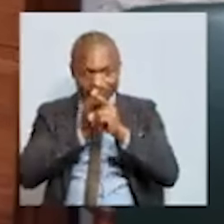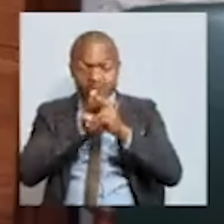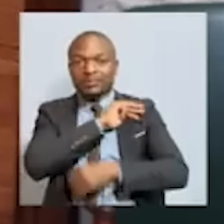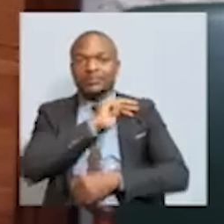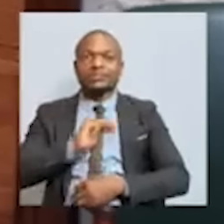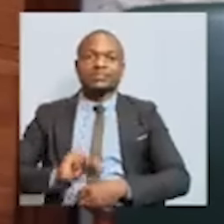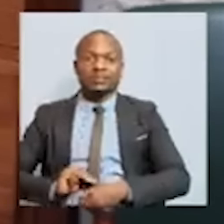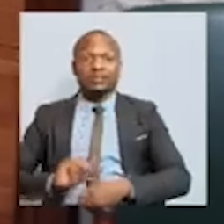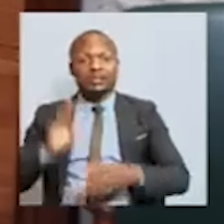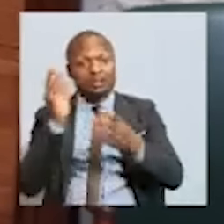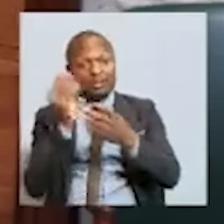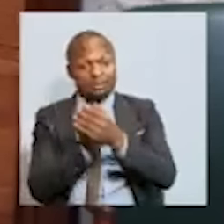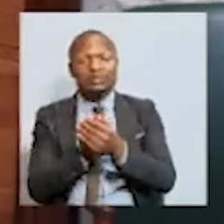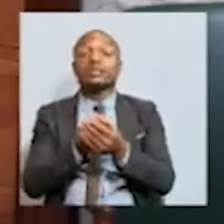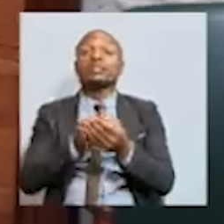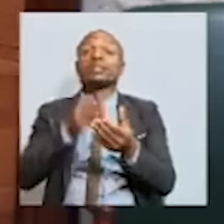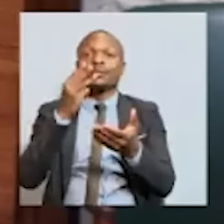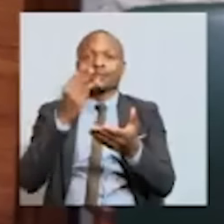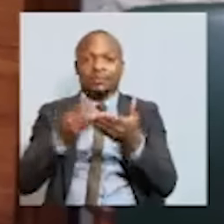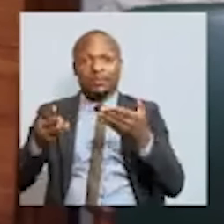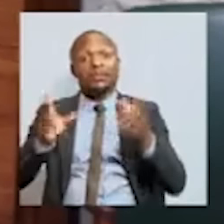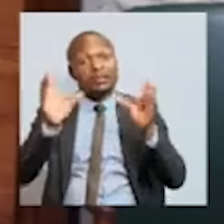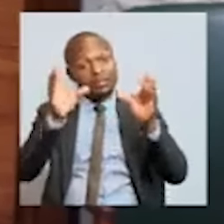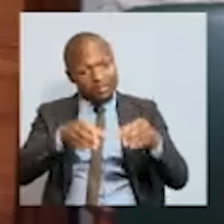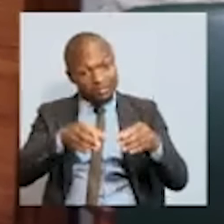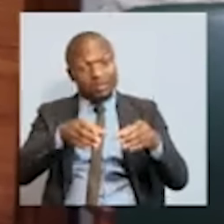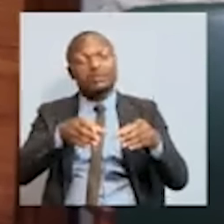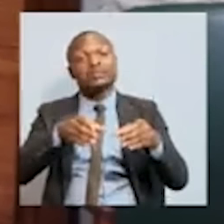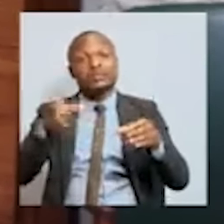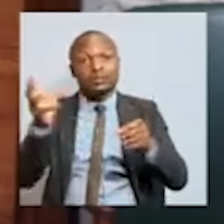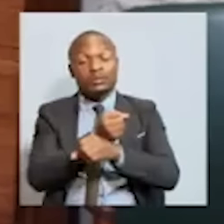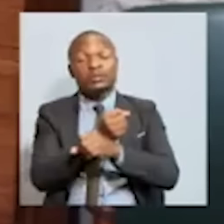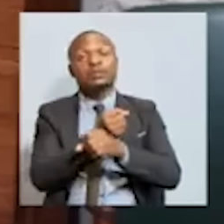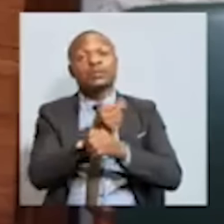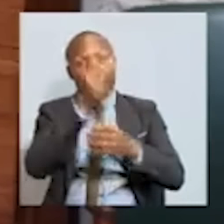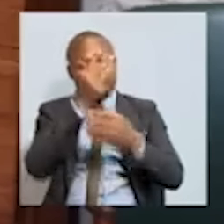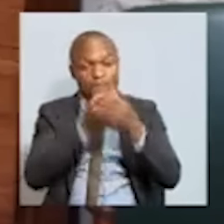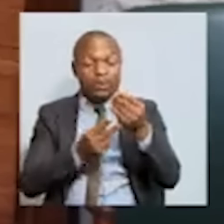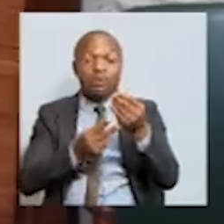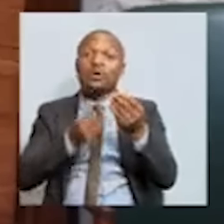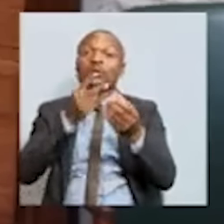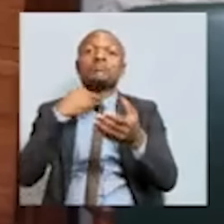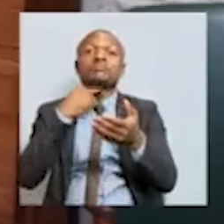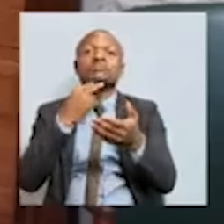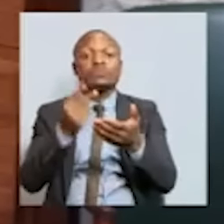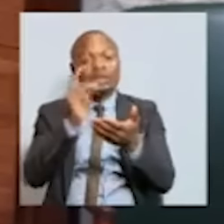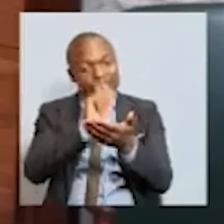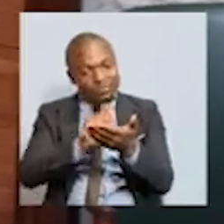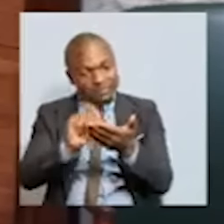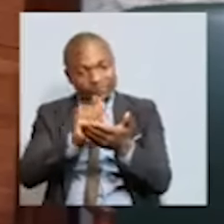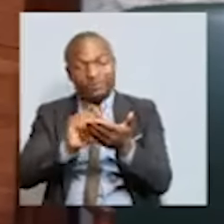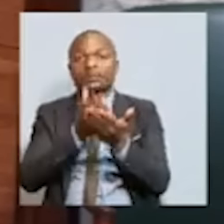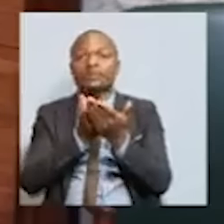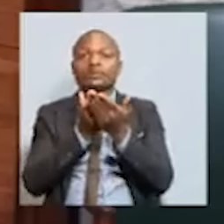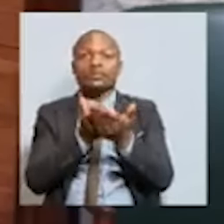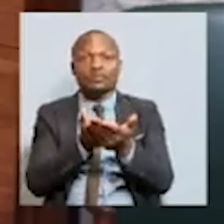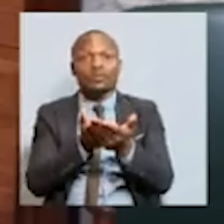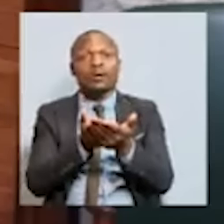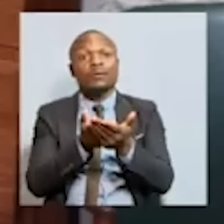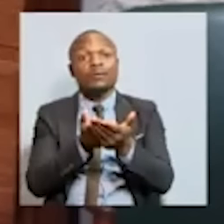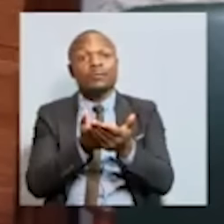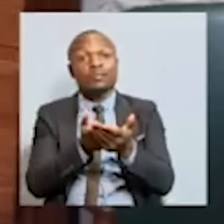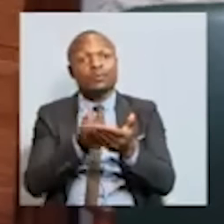in considering the matter, the committee took into account both the oral and written submissions of the parties